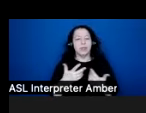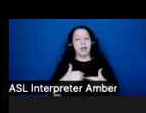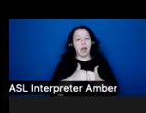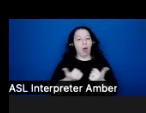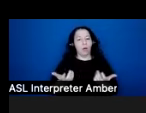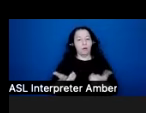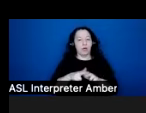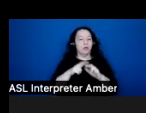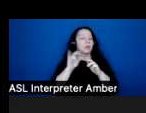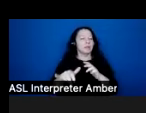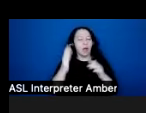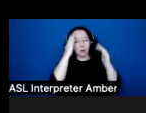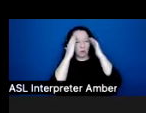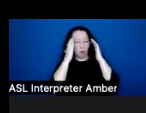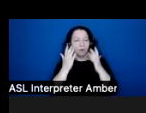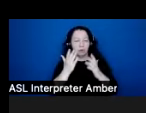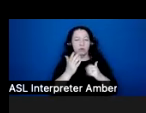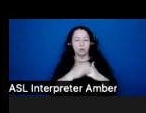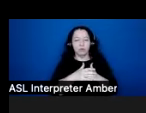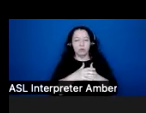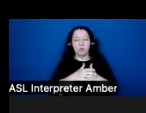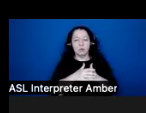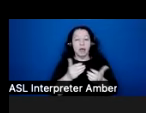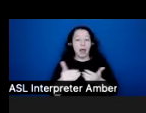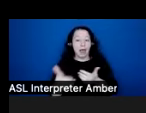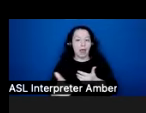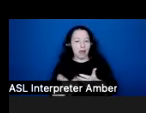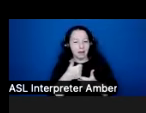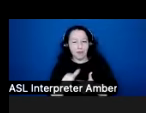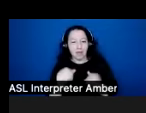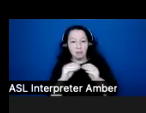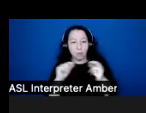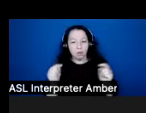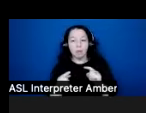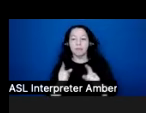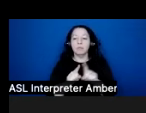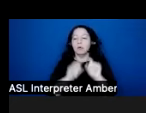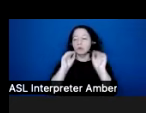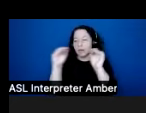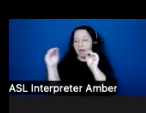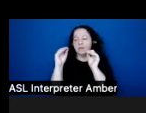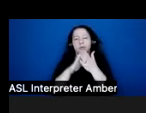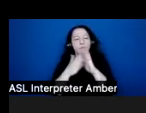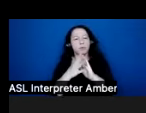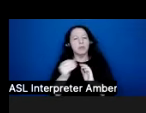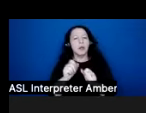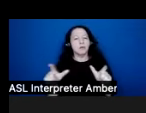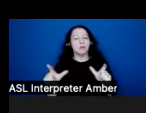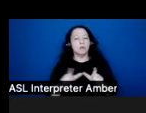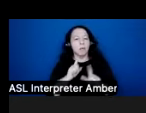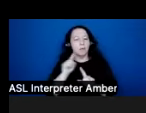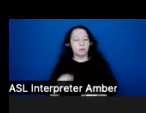awareness proactively, and also educating, again, community and tribal